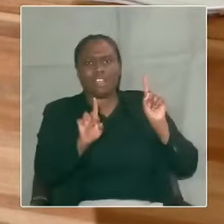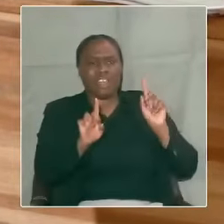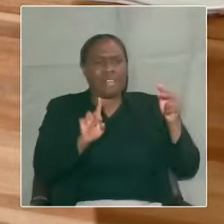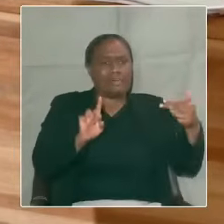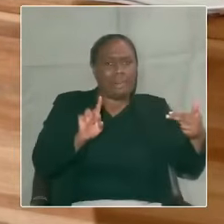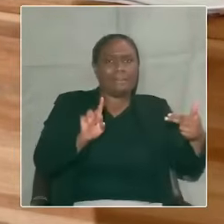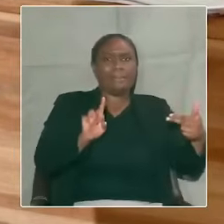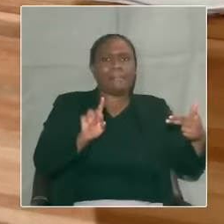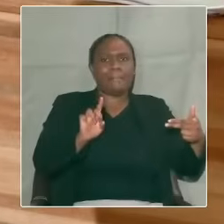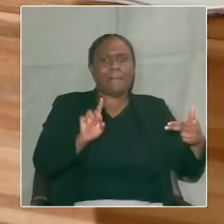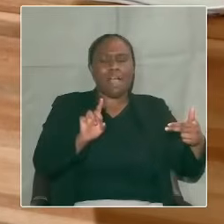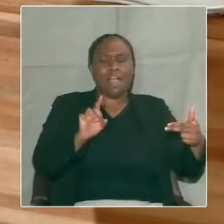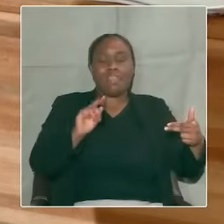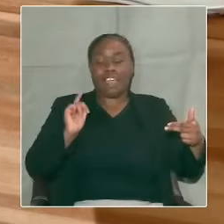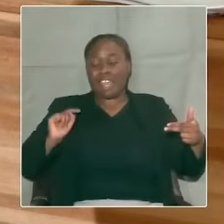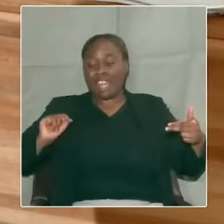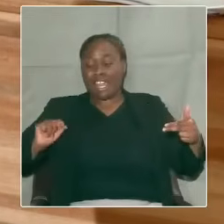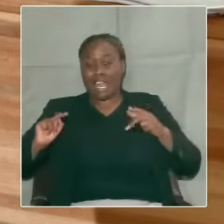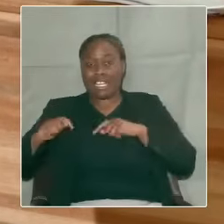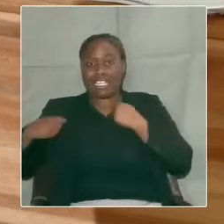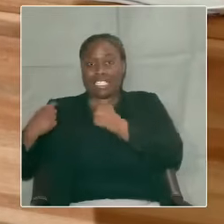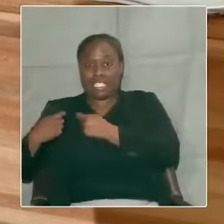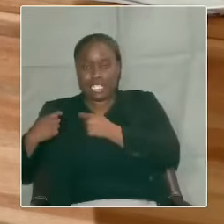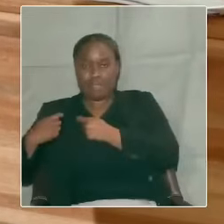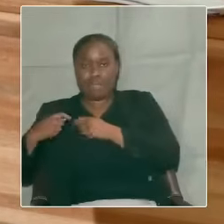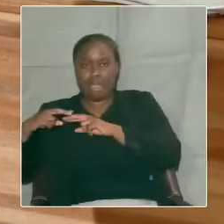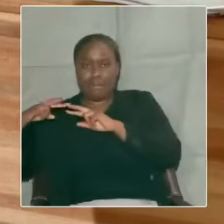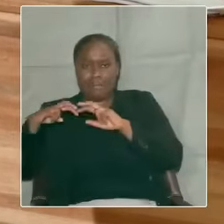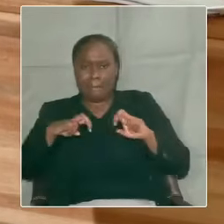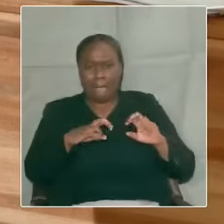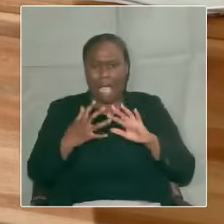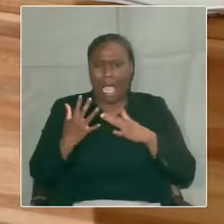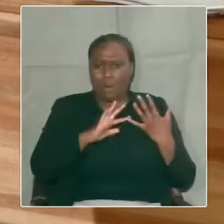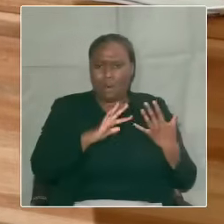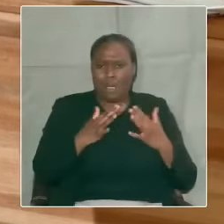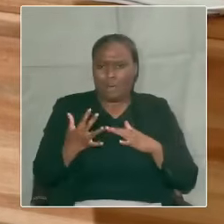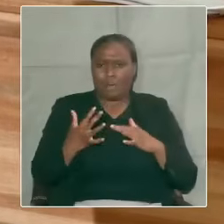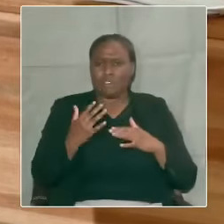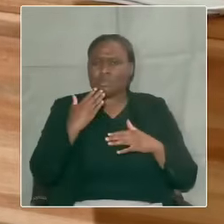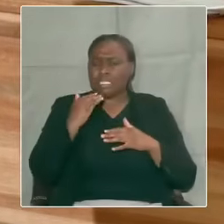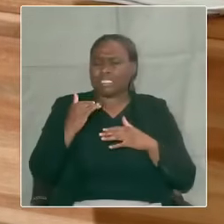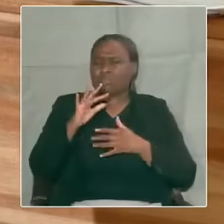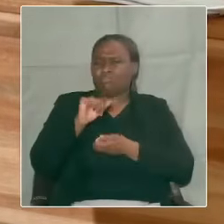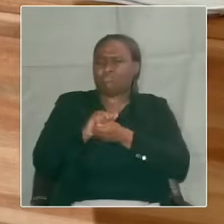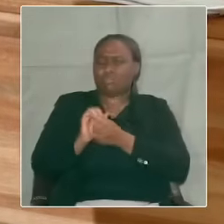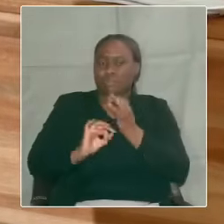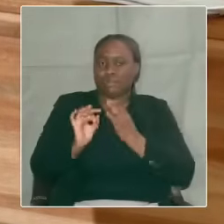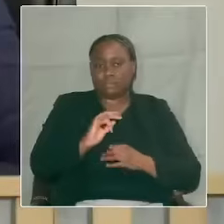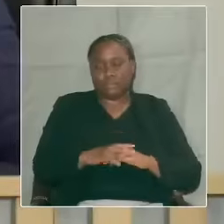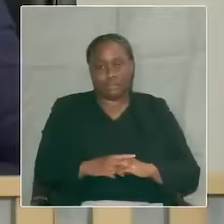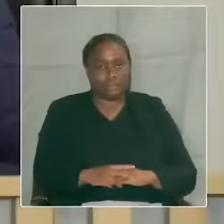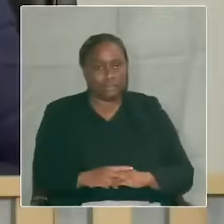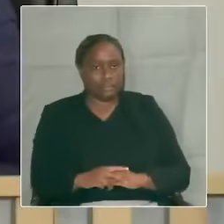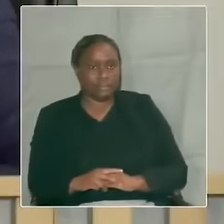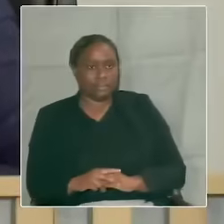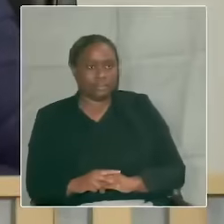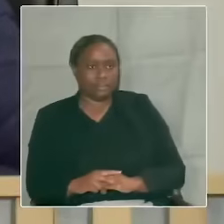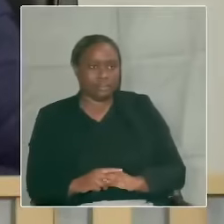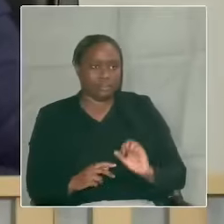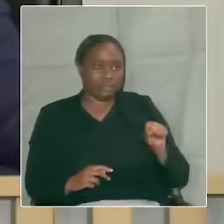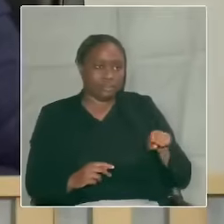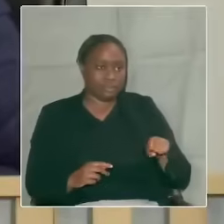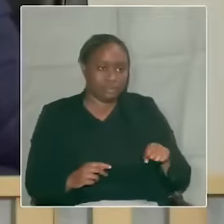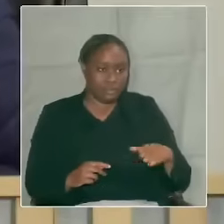which the PKTT operates is that one. If I can just ask you to very briefly touch on it.